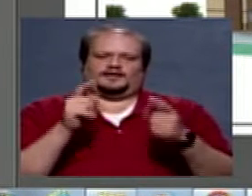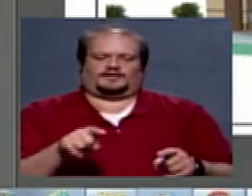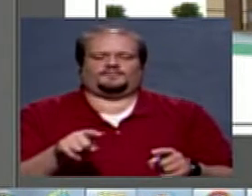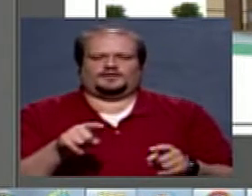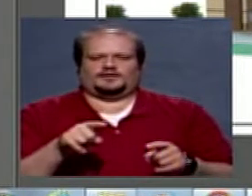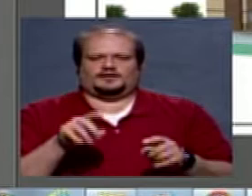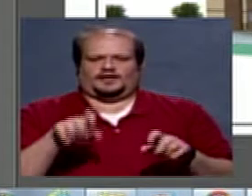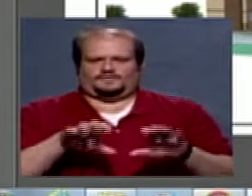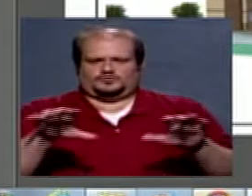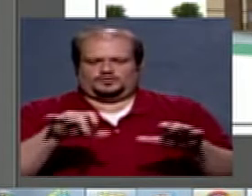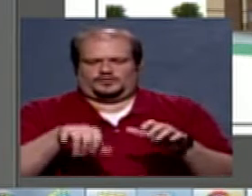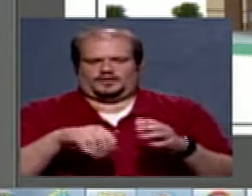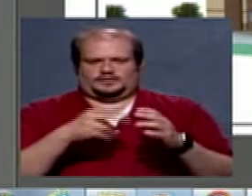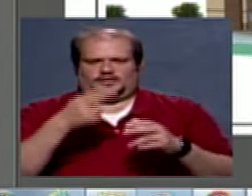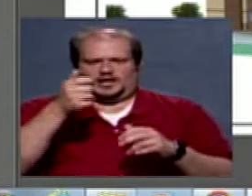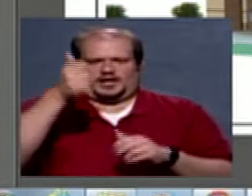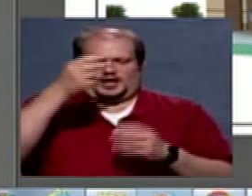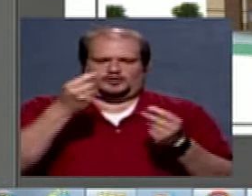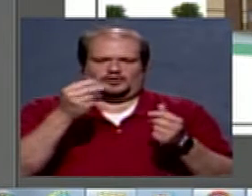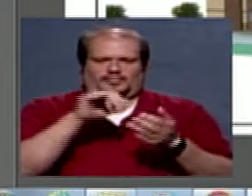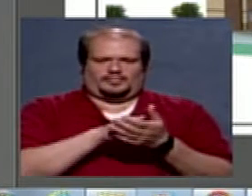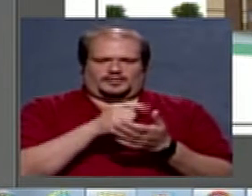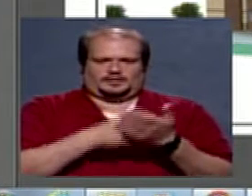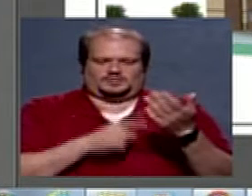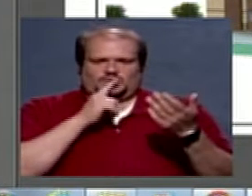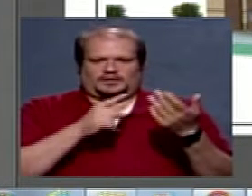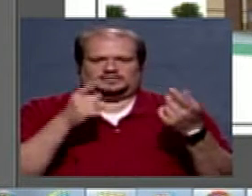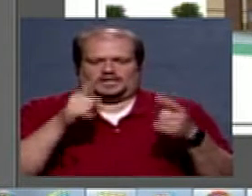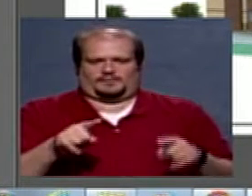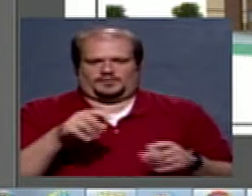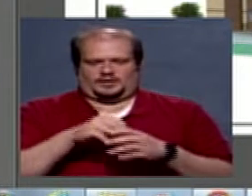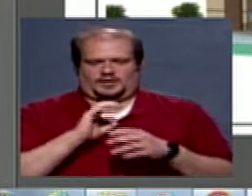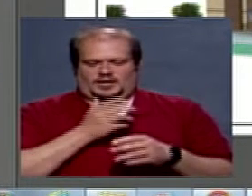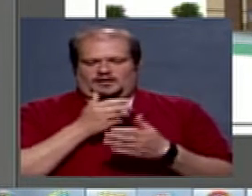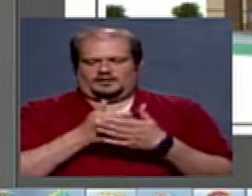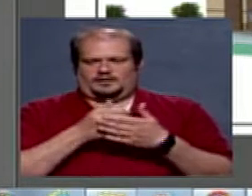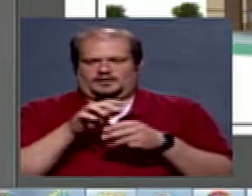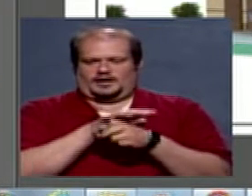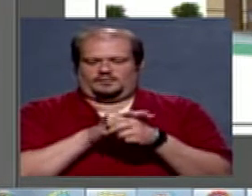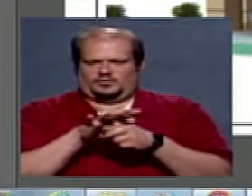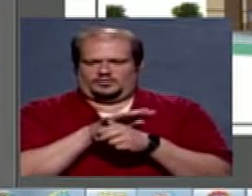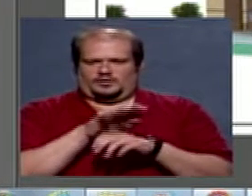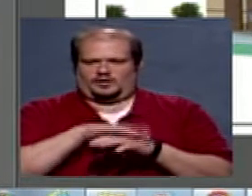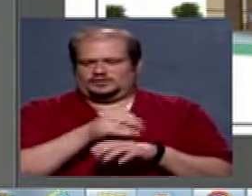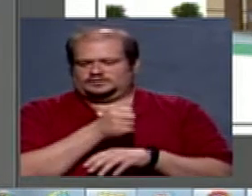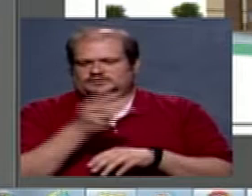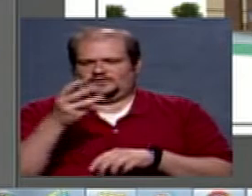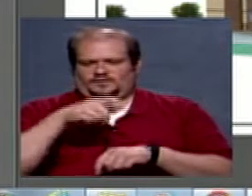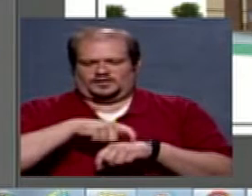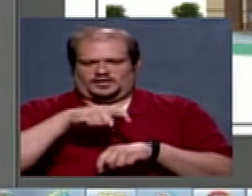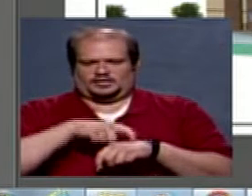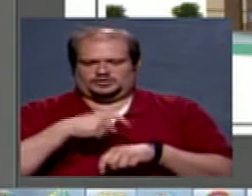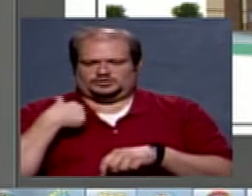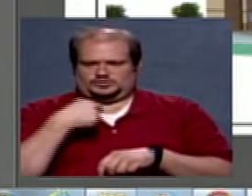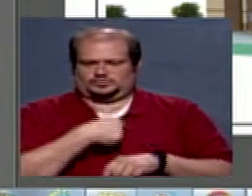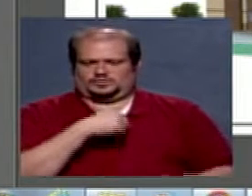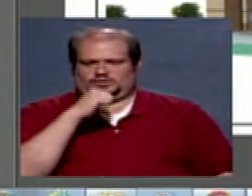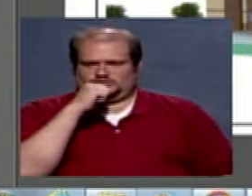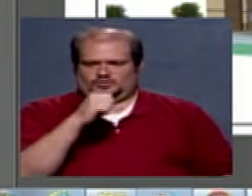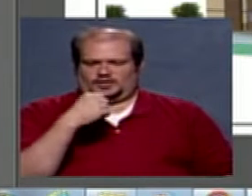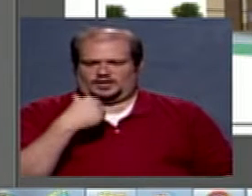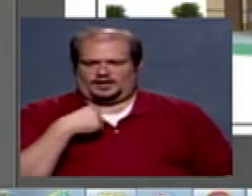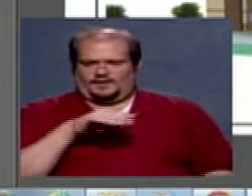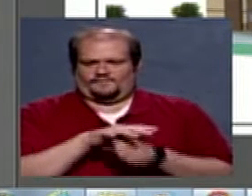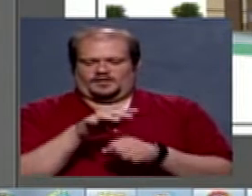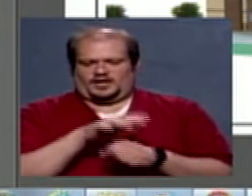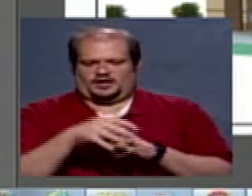how you had to do this to get to higher ground. Well, that is what has happened in our neighborhood on several occasions. We do not have